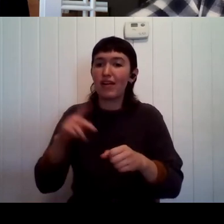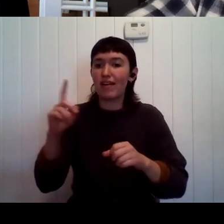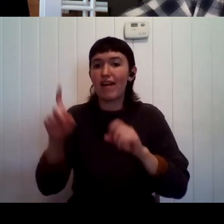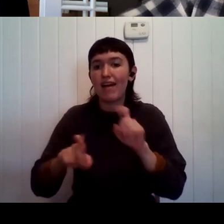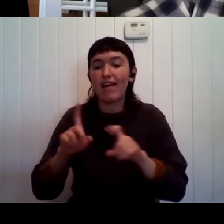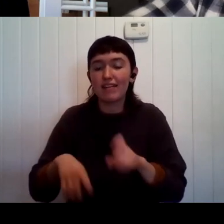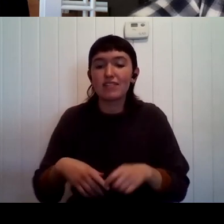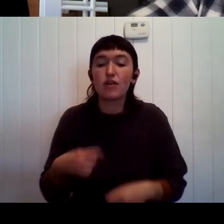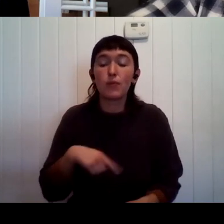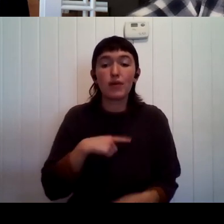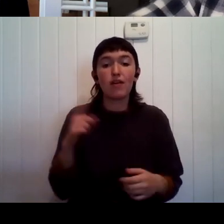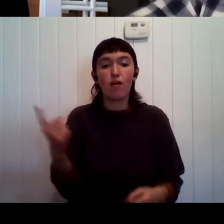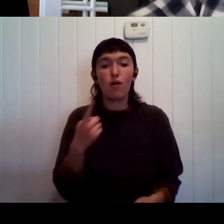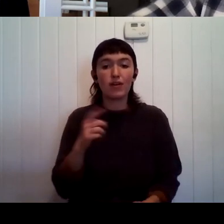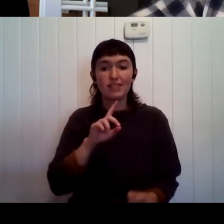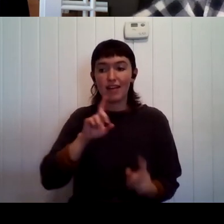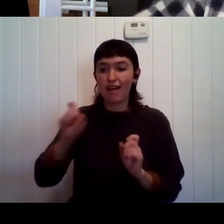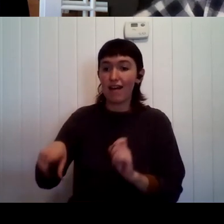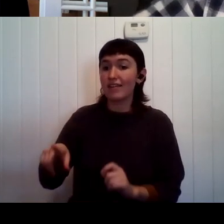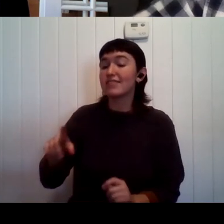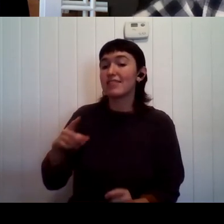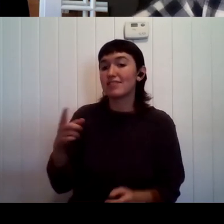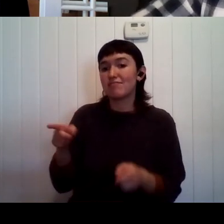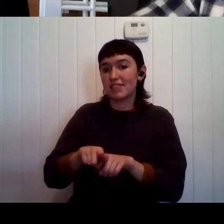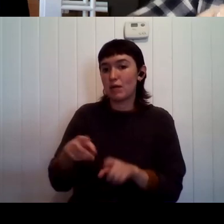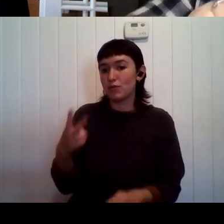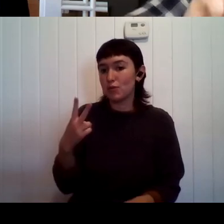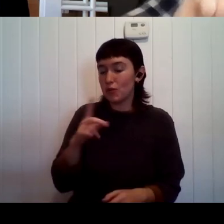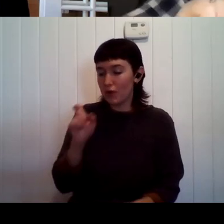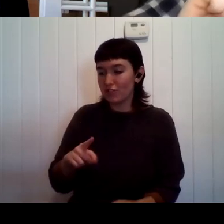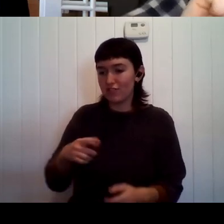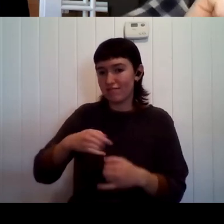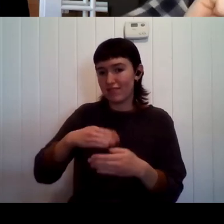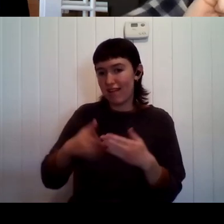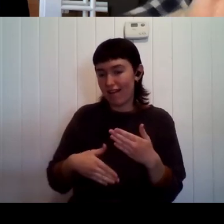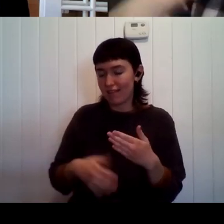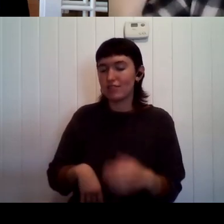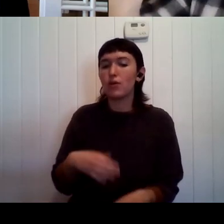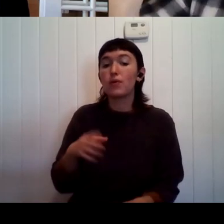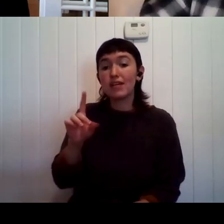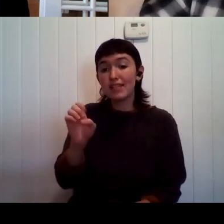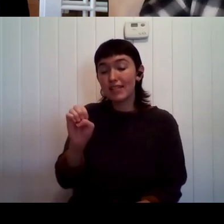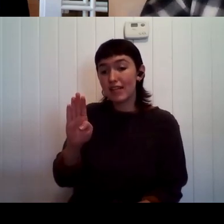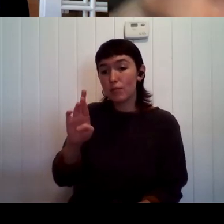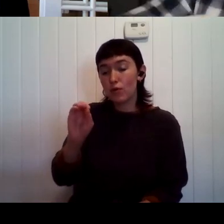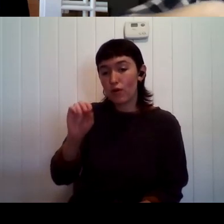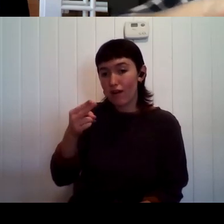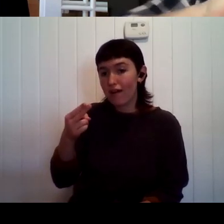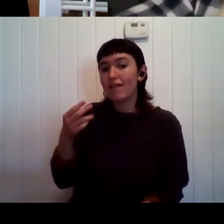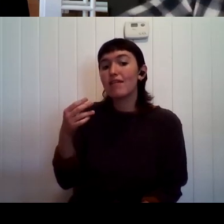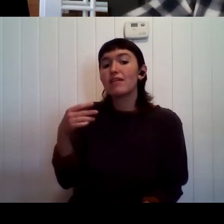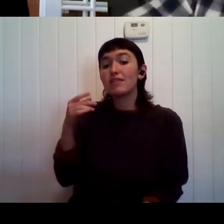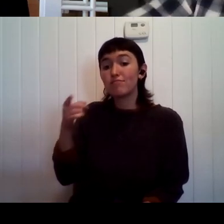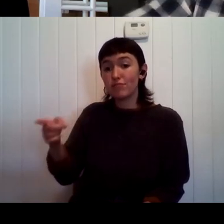same two questions at the end of every session. And those two are, first, Deborah, if you had everyone's attention in the whole world and you could